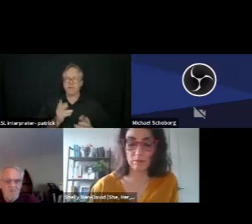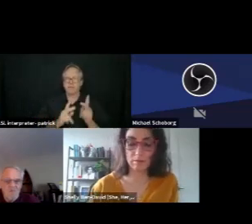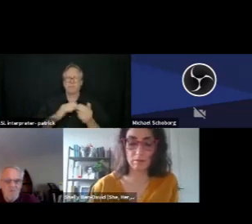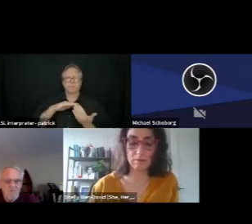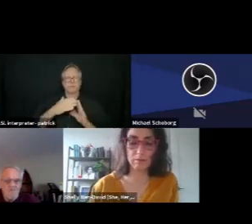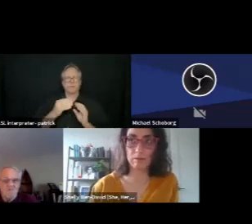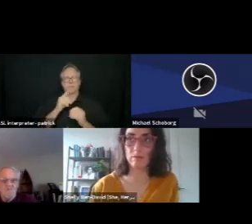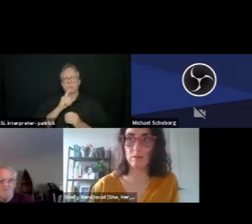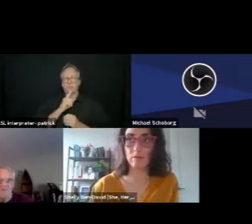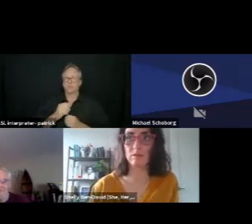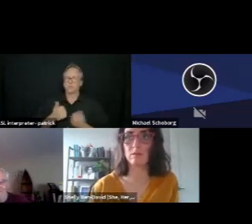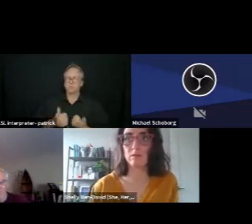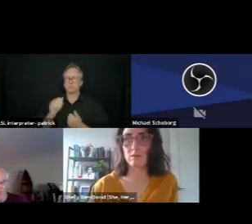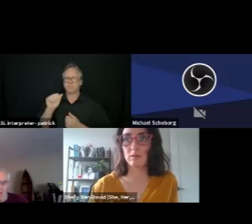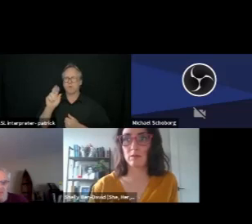and that kind of thing.